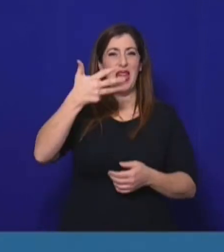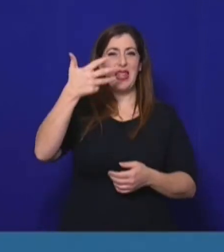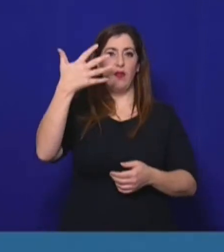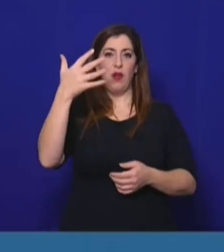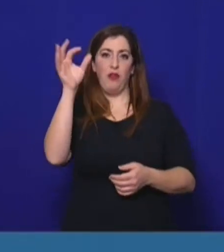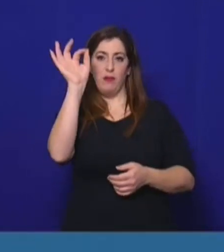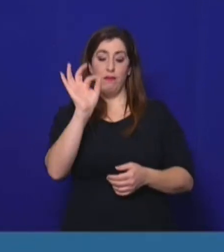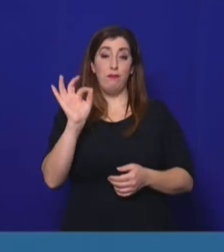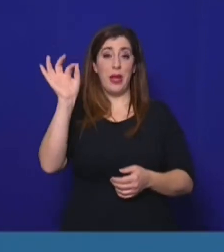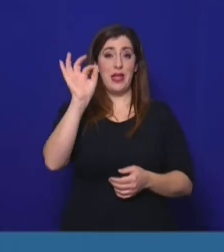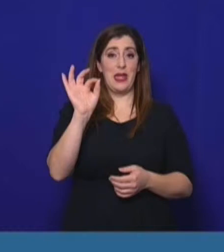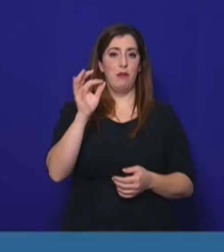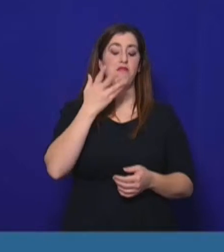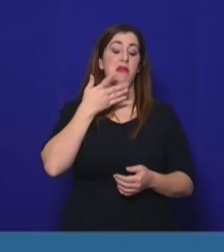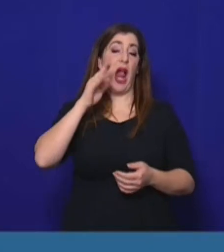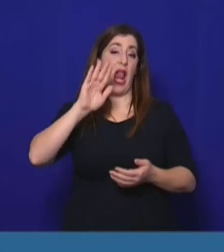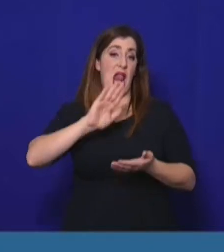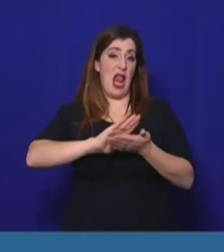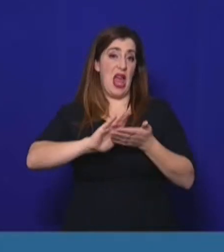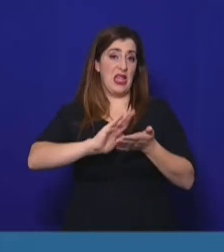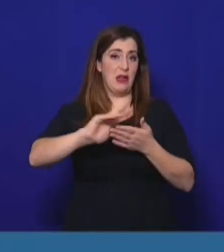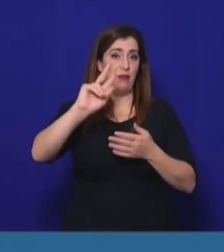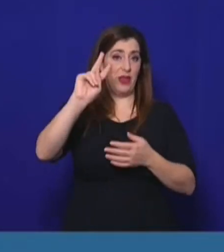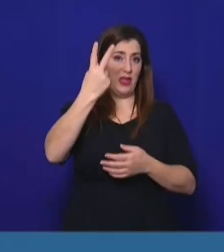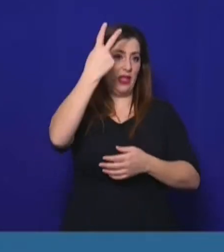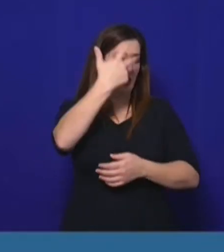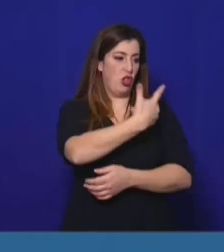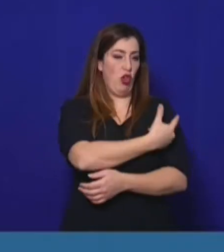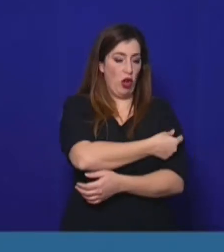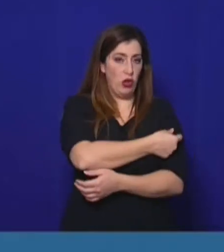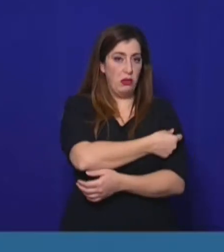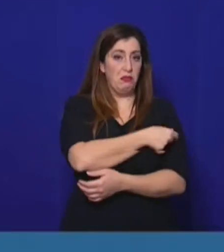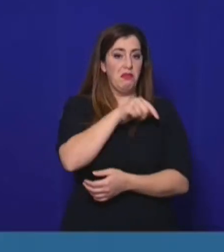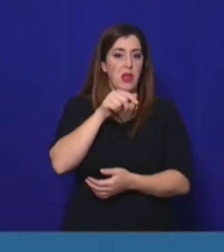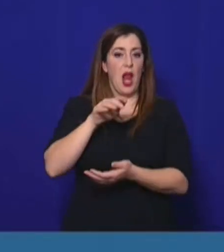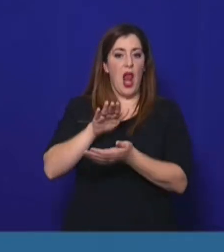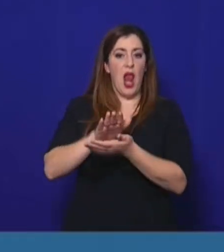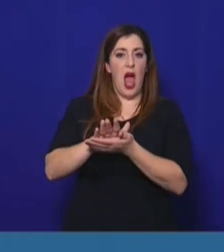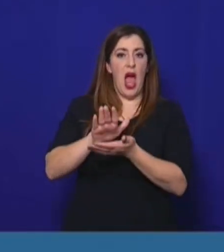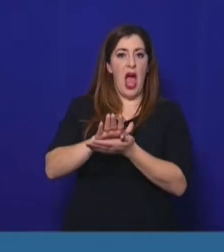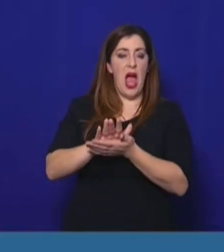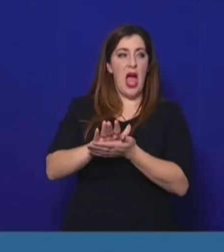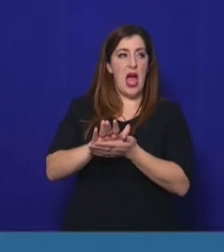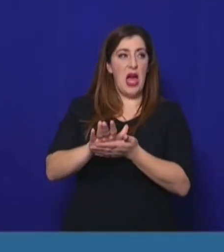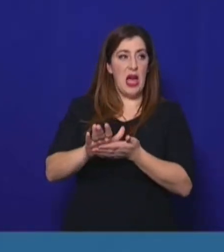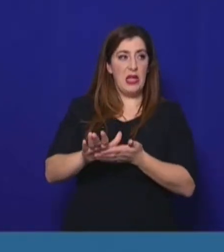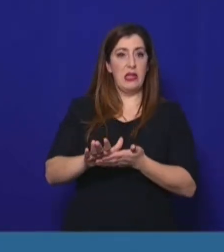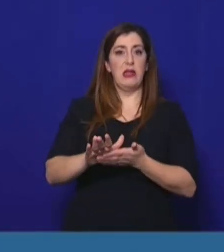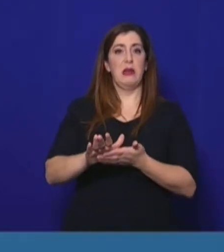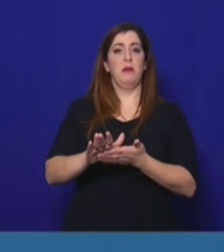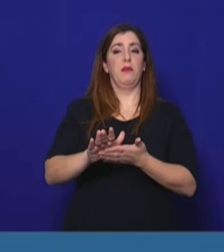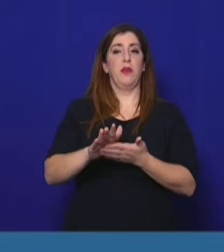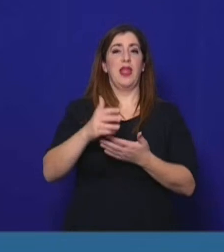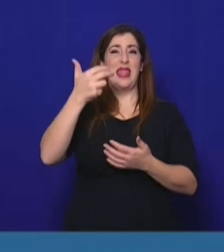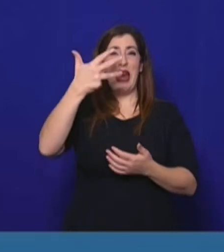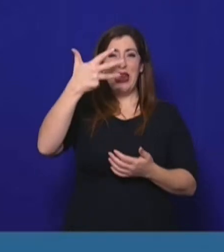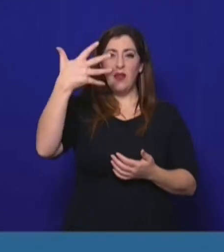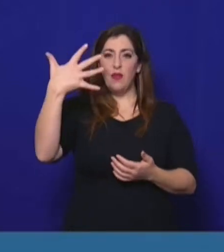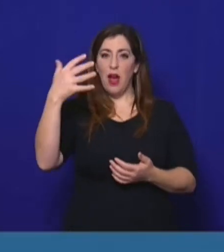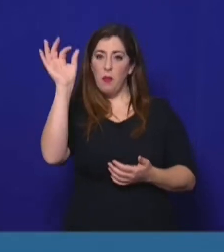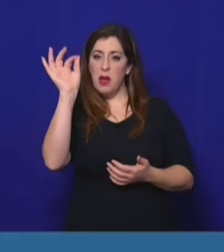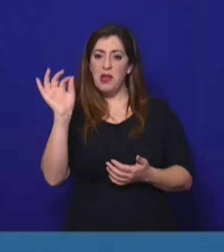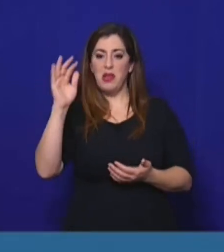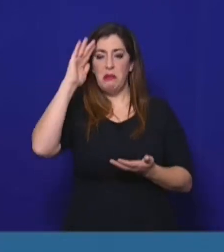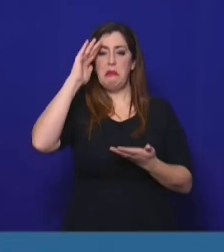Ġifieri hekk punt importanti li la darba ħadtu l-ewwel doża, issa dalwaqt ikollna nies li ħajjiġu biex jieħdu propju t-tieni